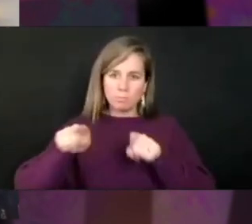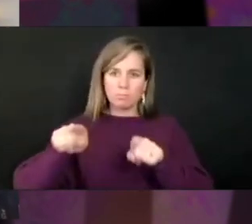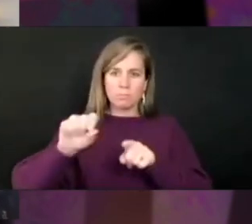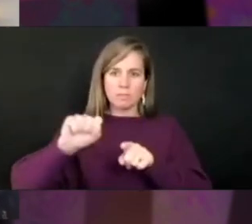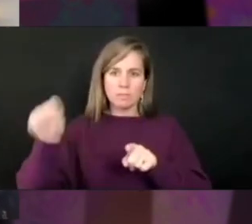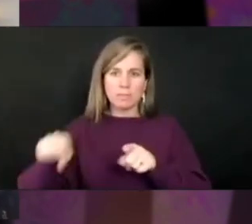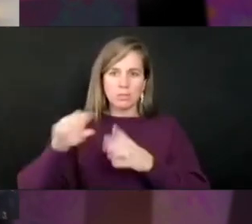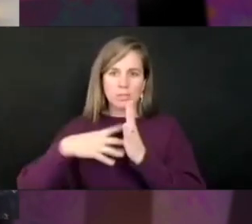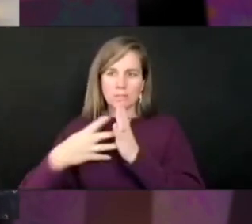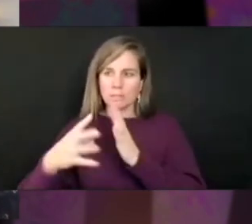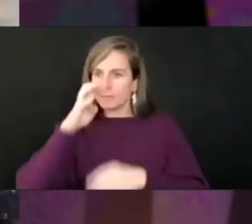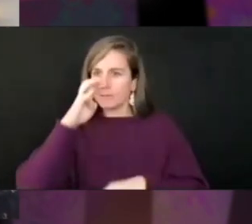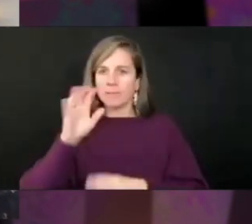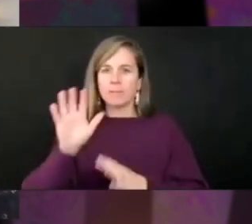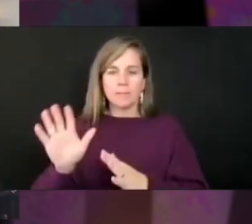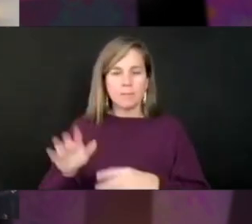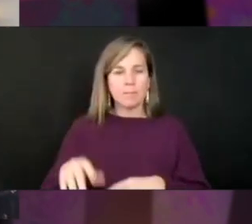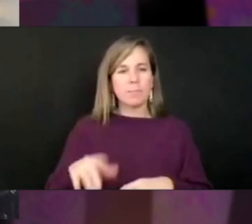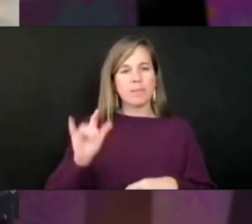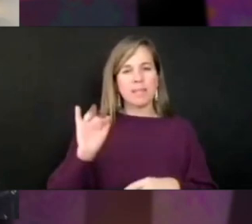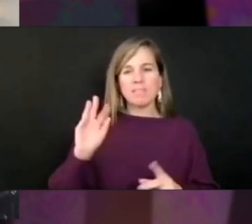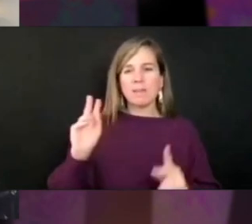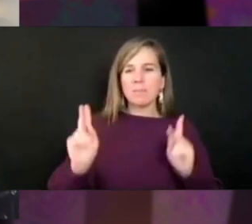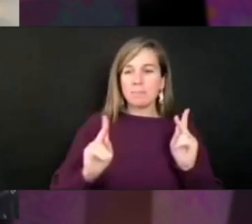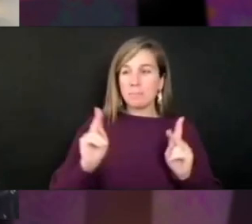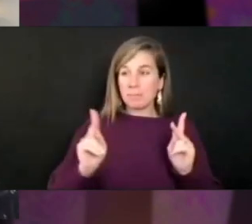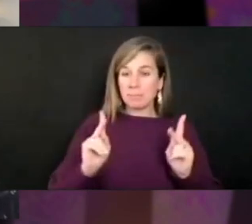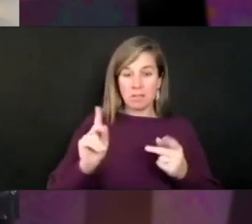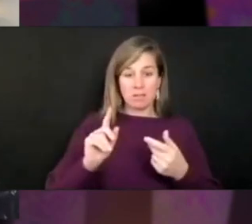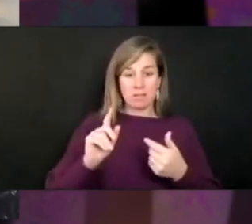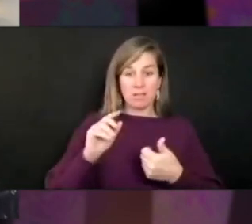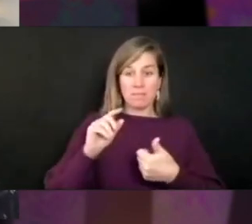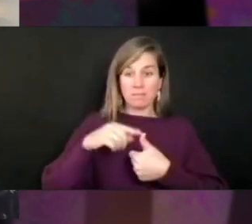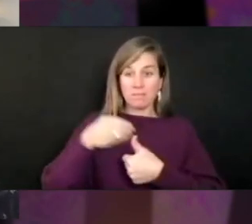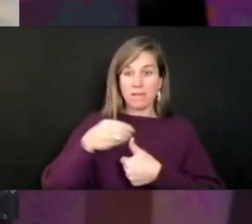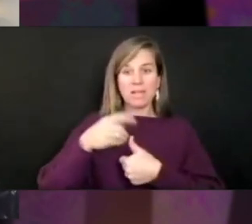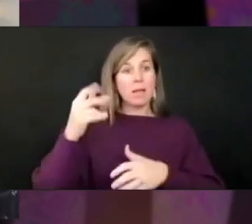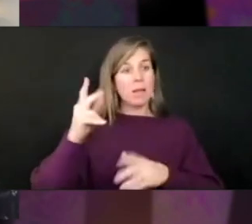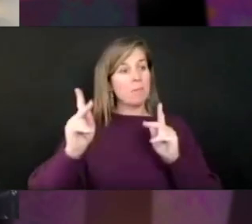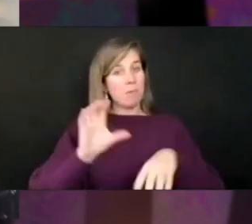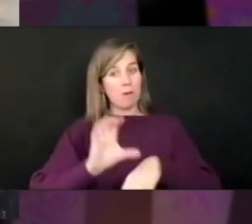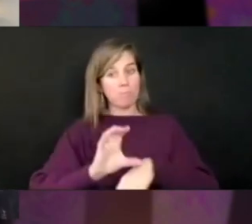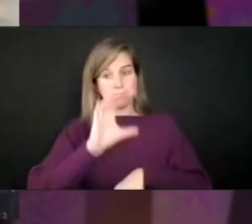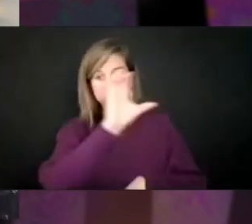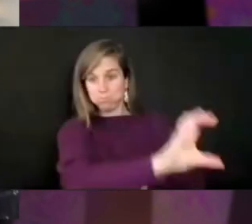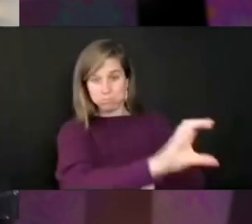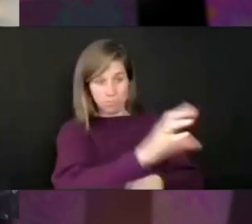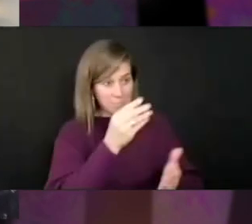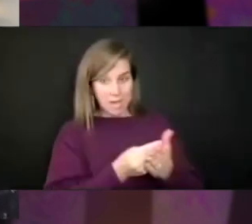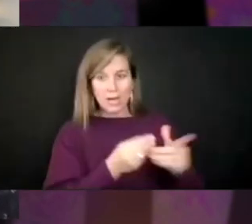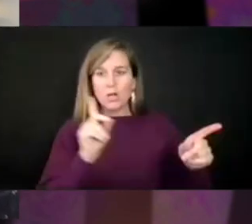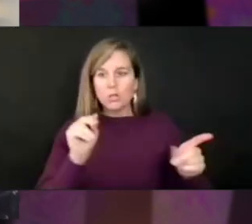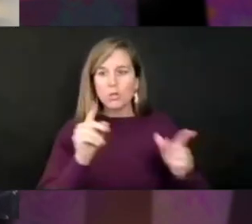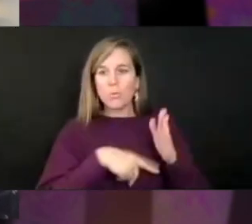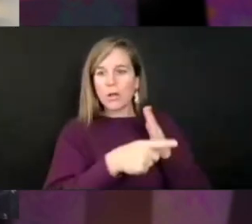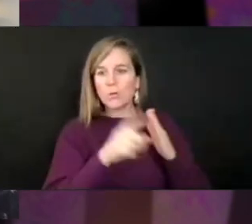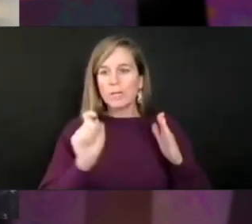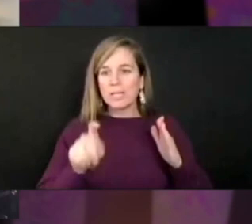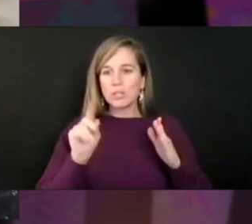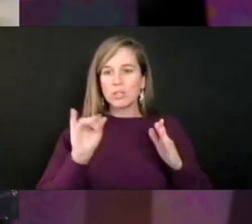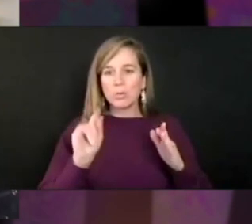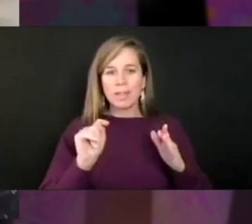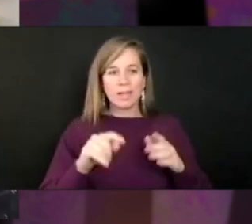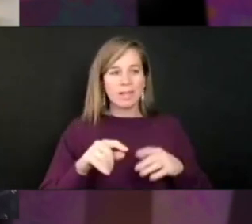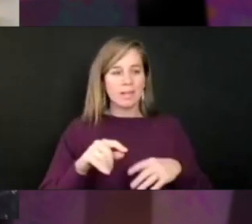if people would just give a lump of money and say, do what you need to do with it, rather than forcing you to